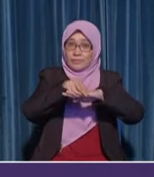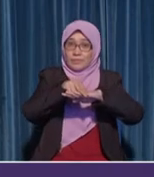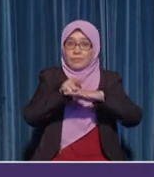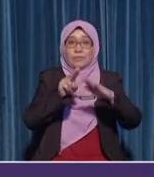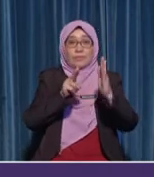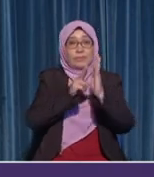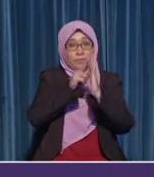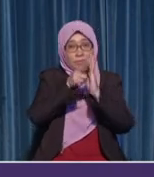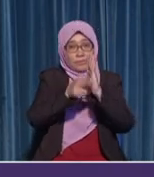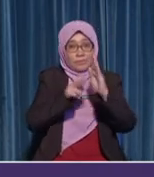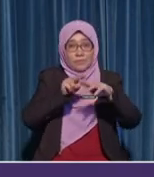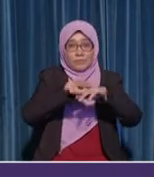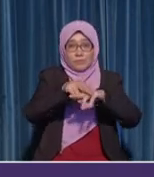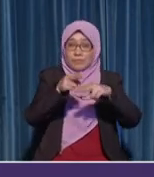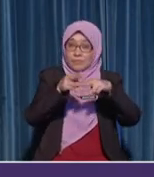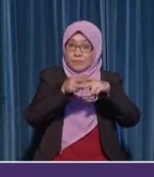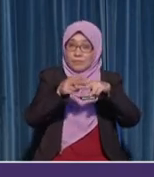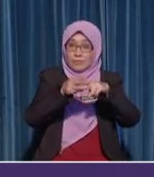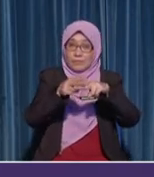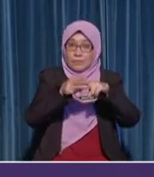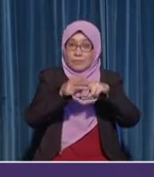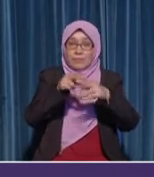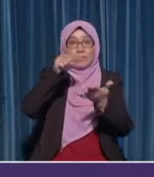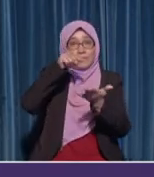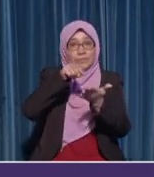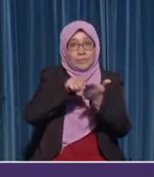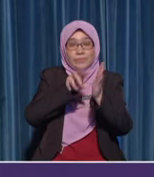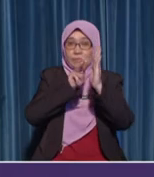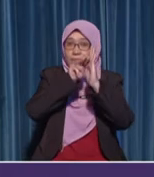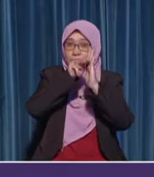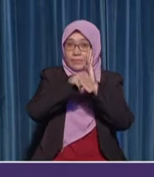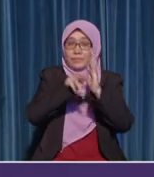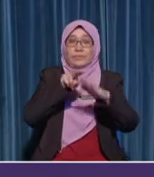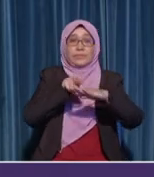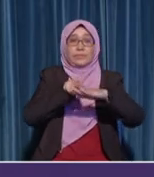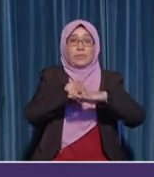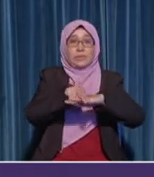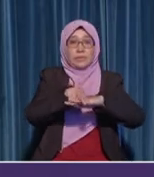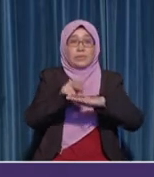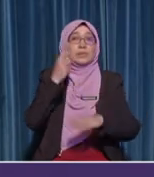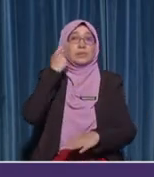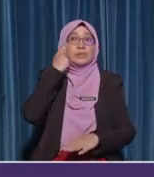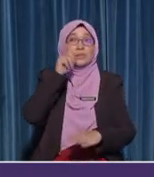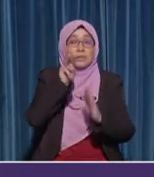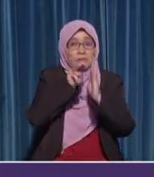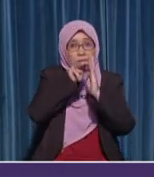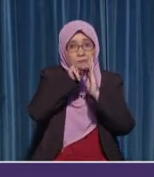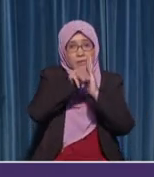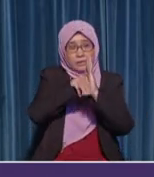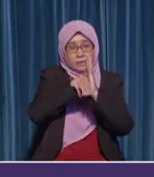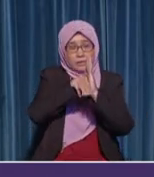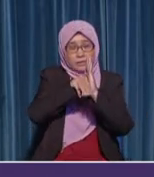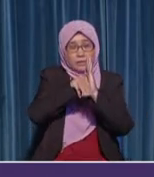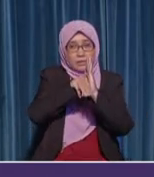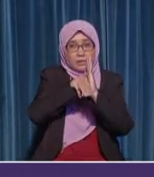hand. This is a minute hand. The minute hand is longer